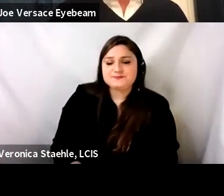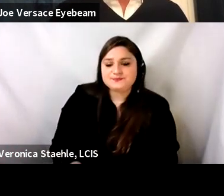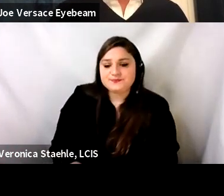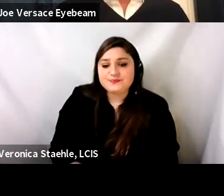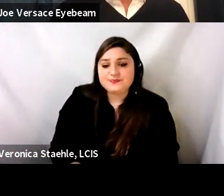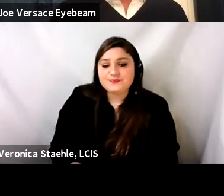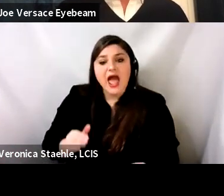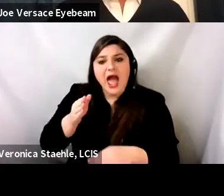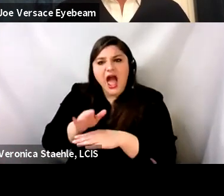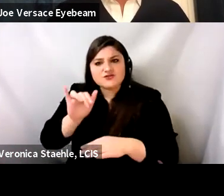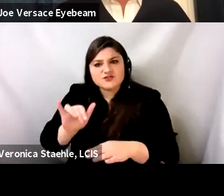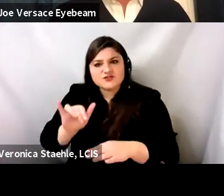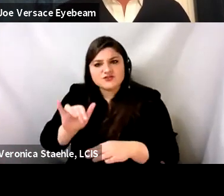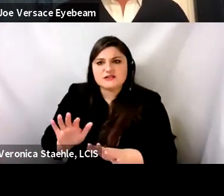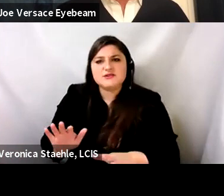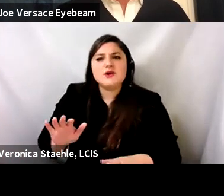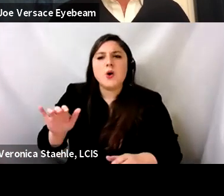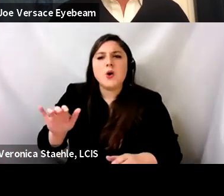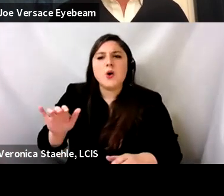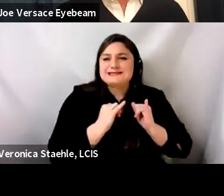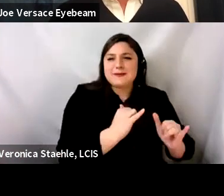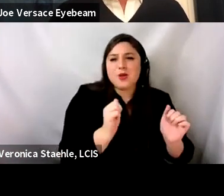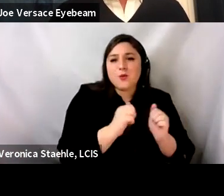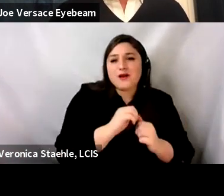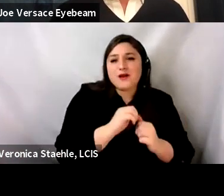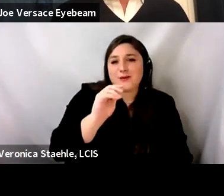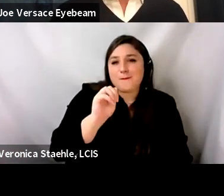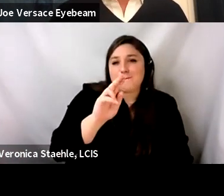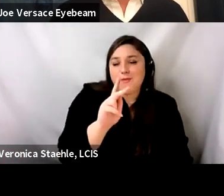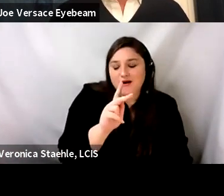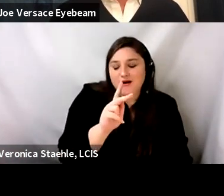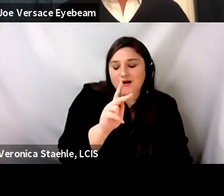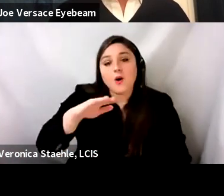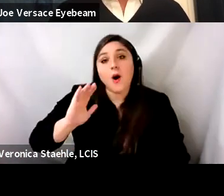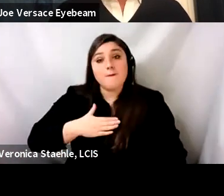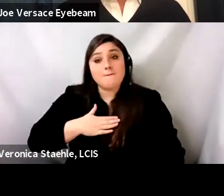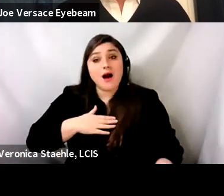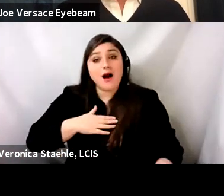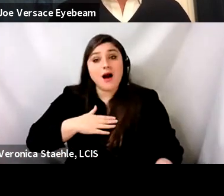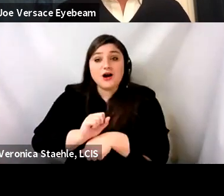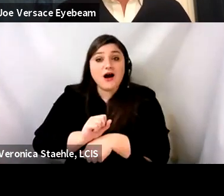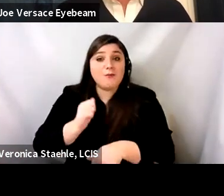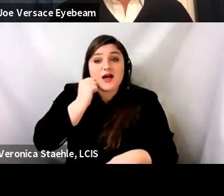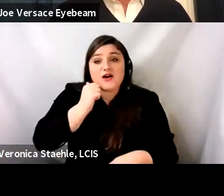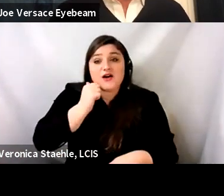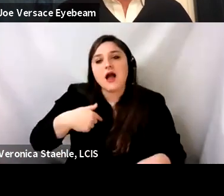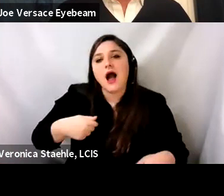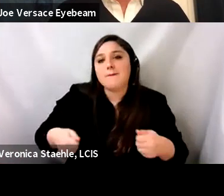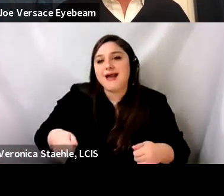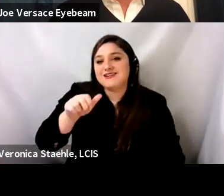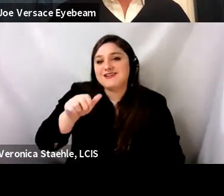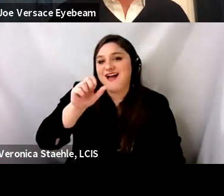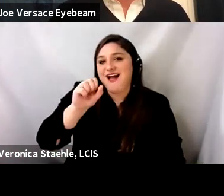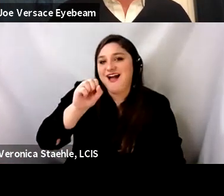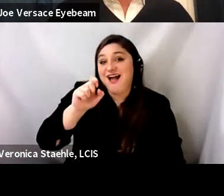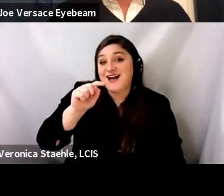of, and look, from where I come from, my day job is managing the assets of more, I work with more than 15 boards around